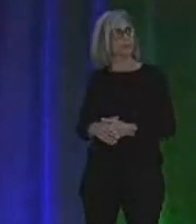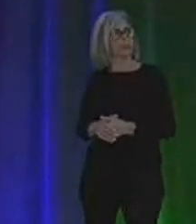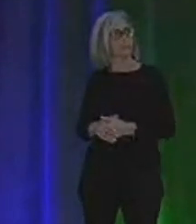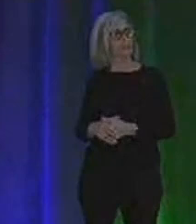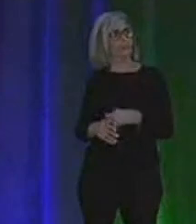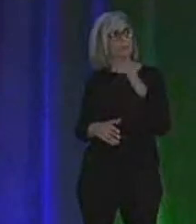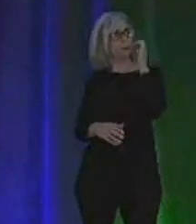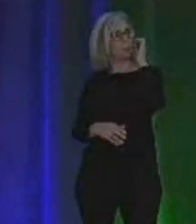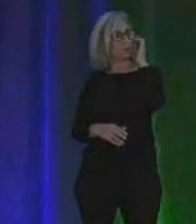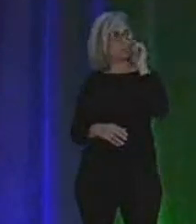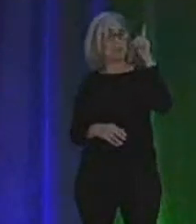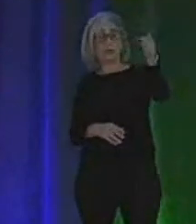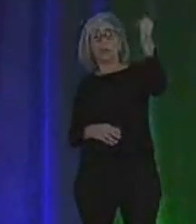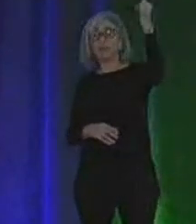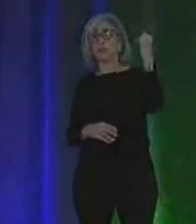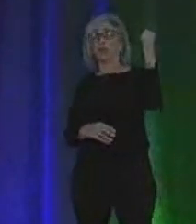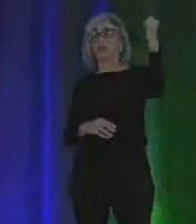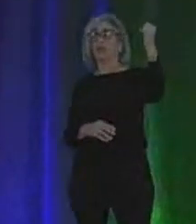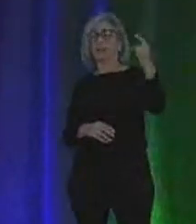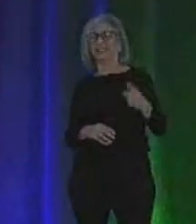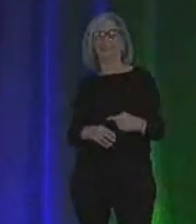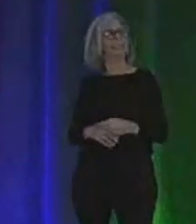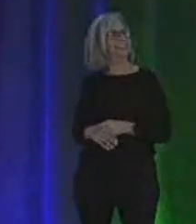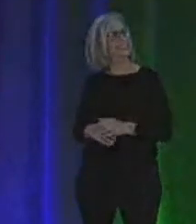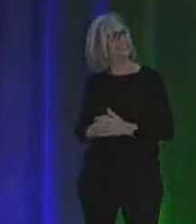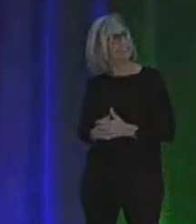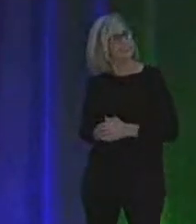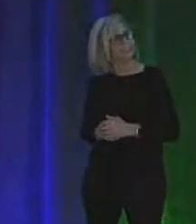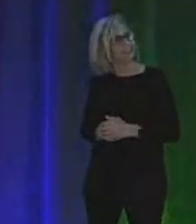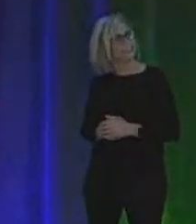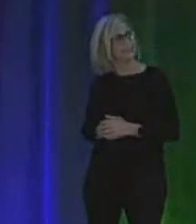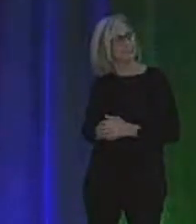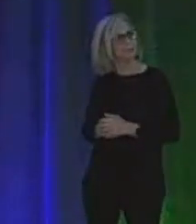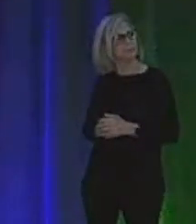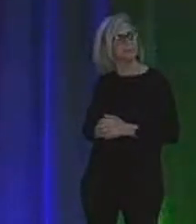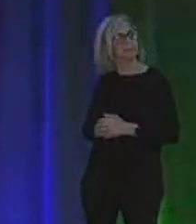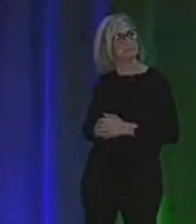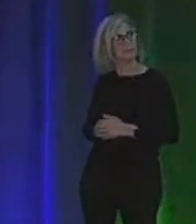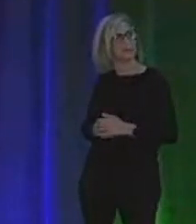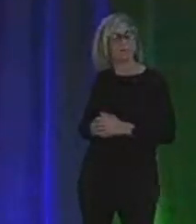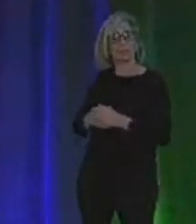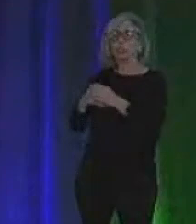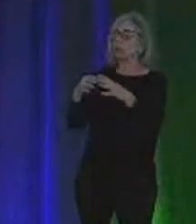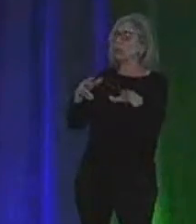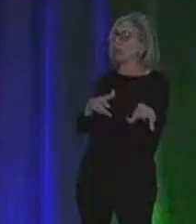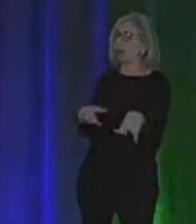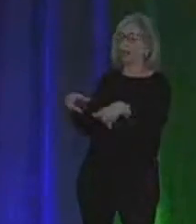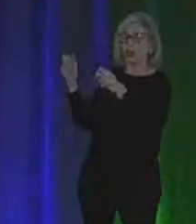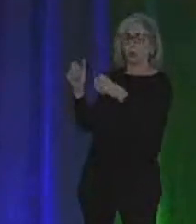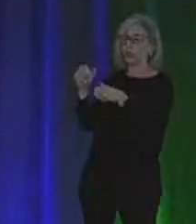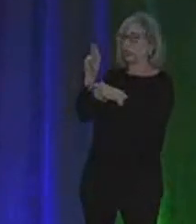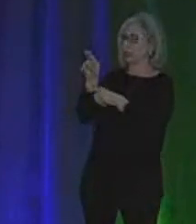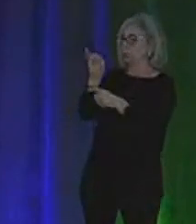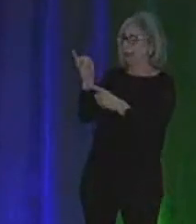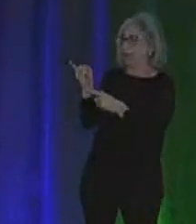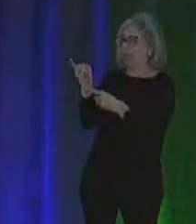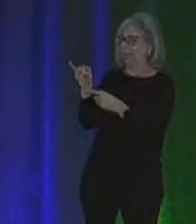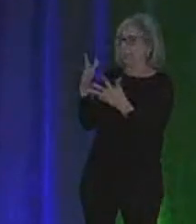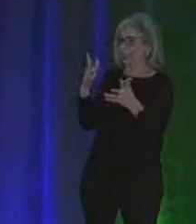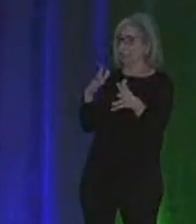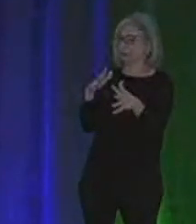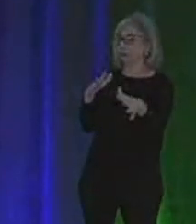Yeah, I saw one. We have one SvelteKit user here. And then we have loading UI, which is, you can